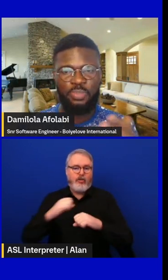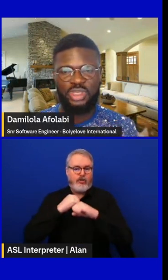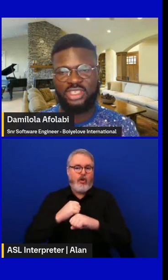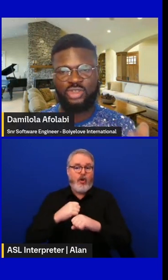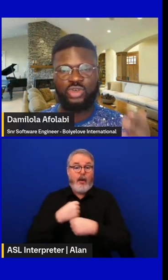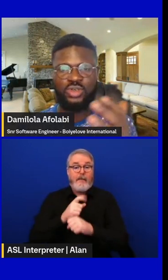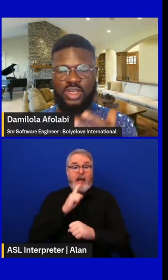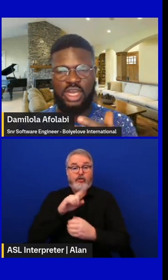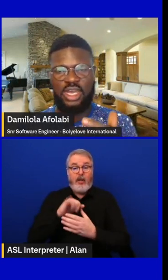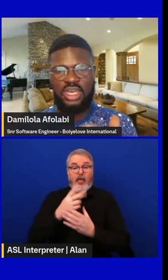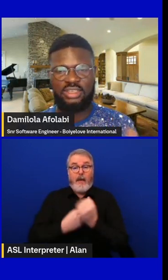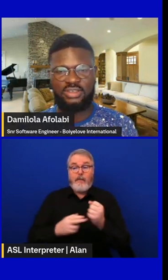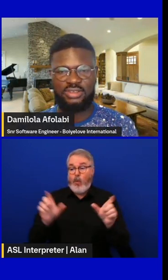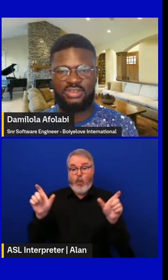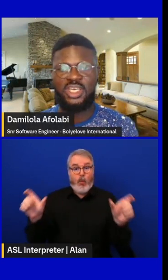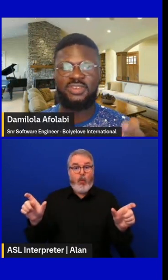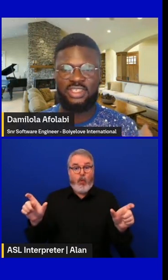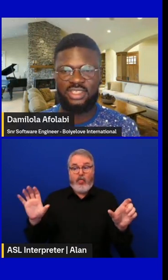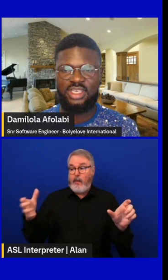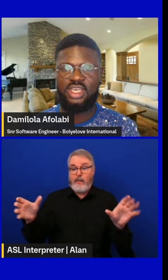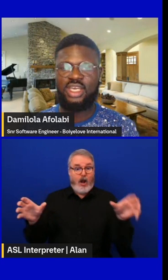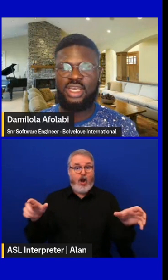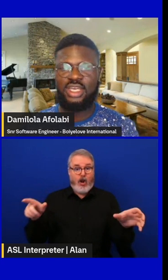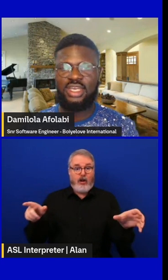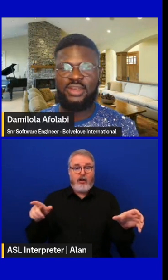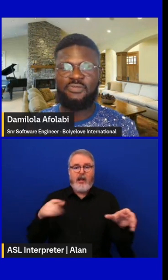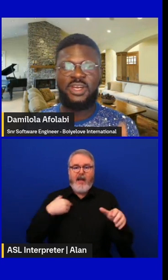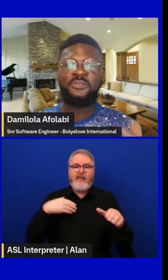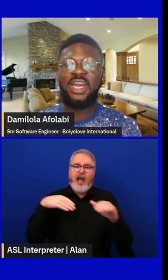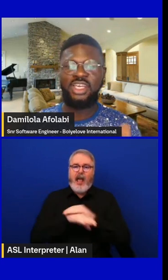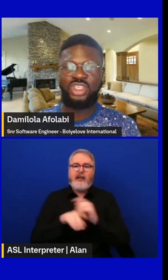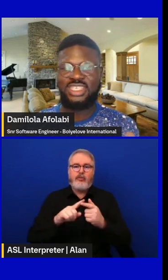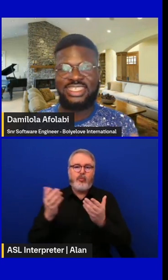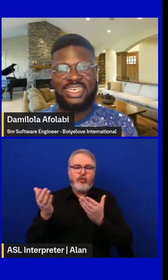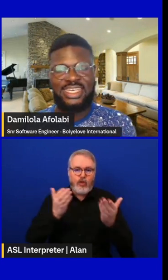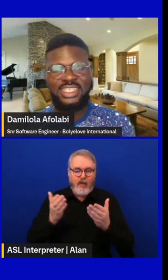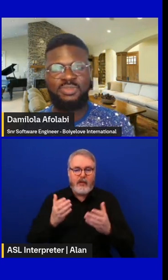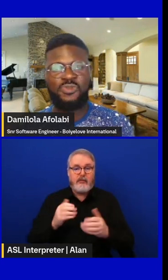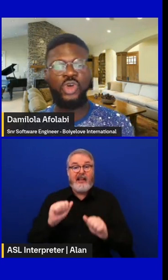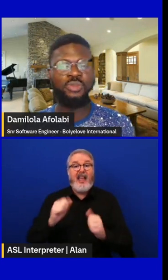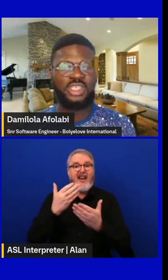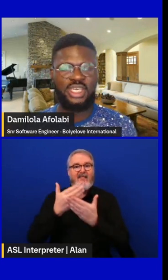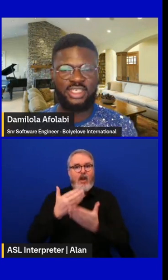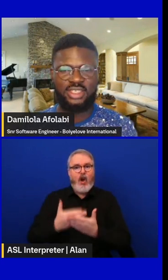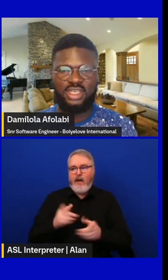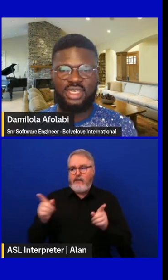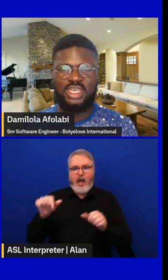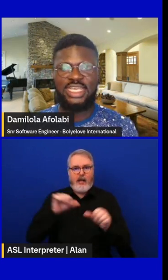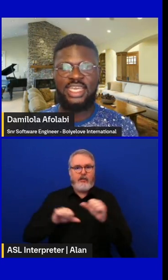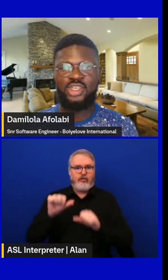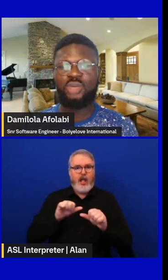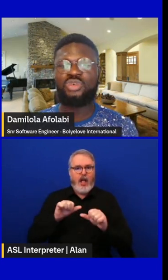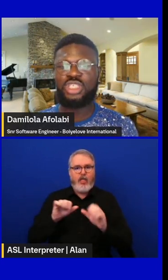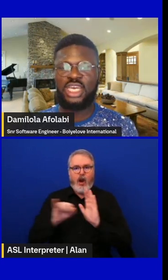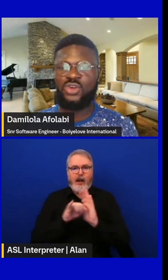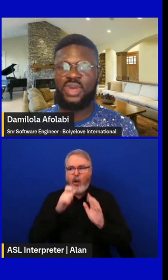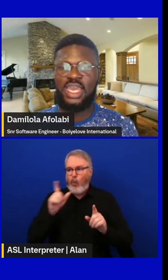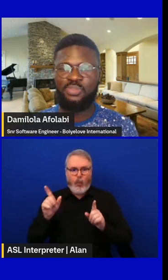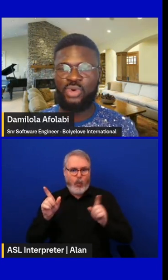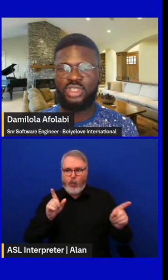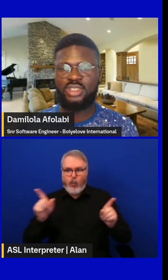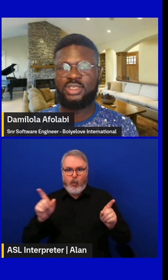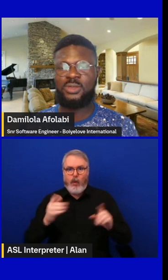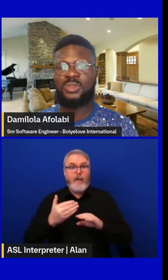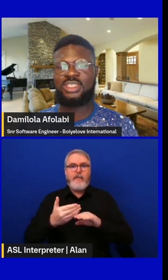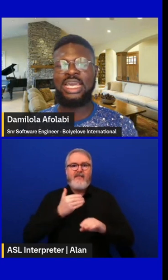parties, like computers to services, verify each other's identity before communicating. It's like a double check